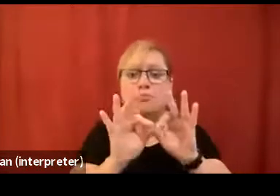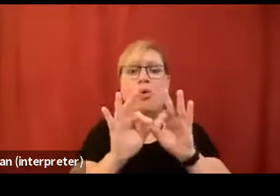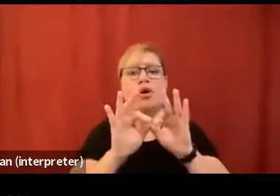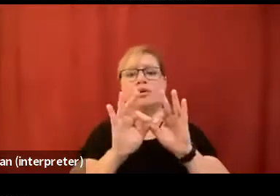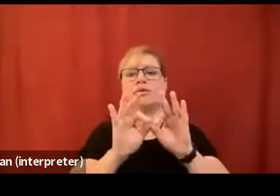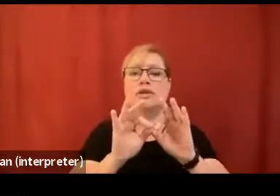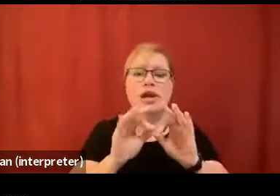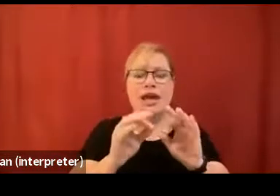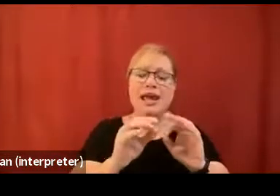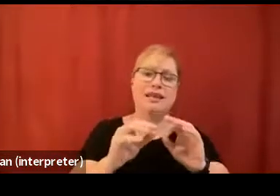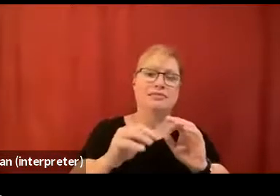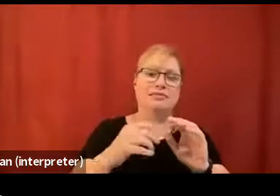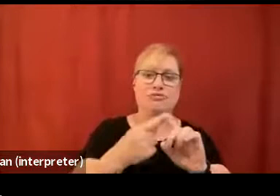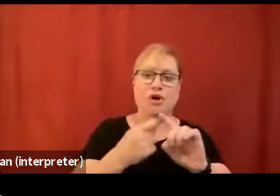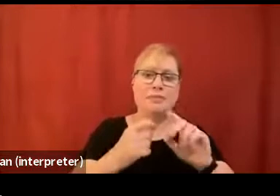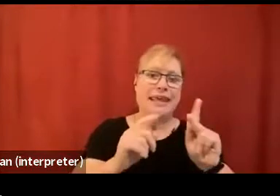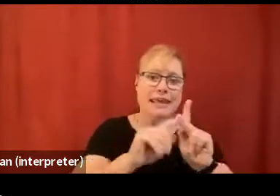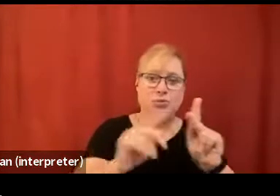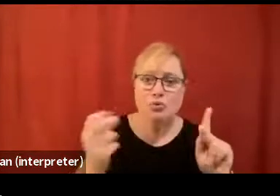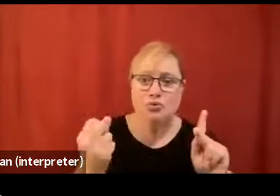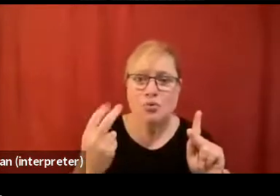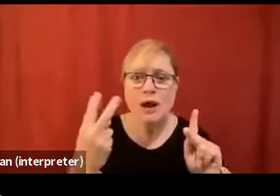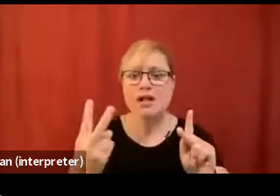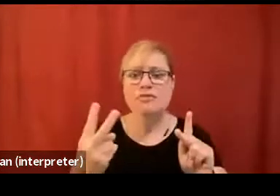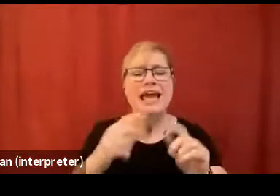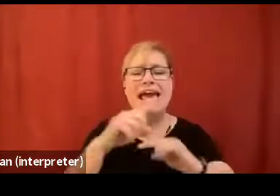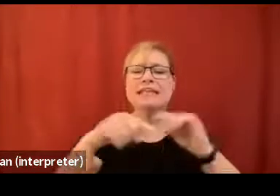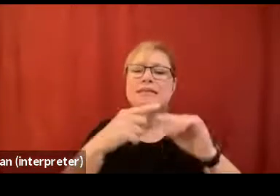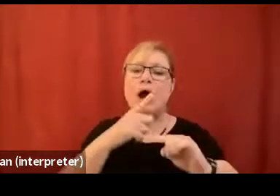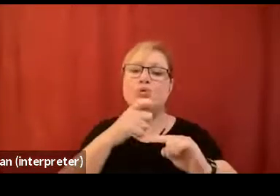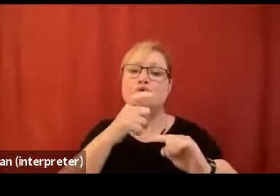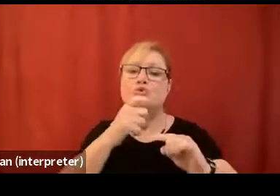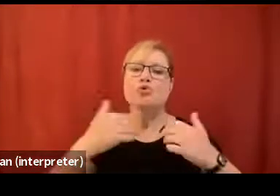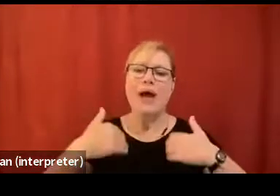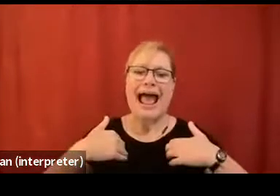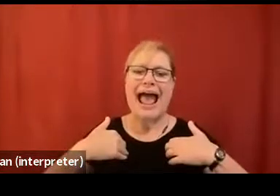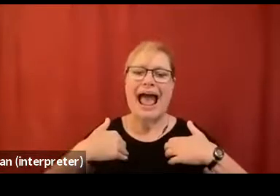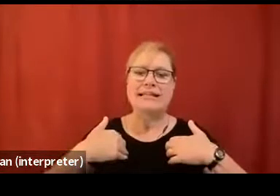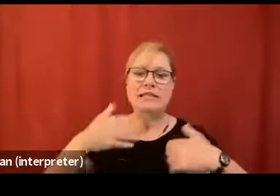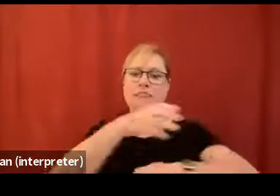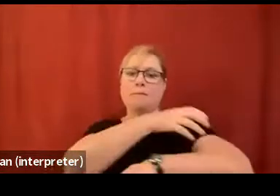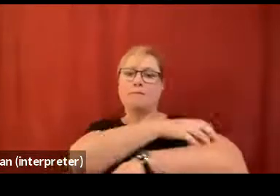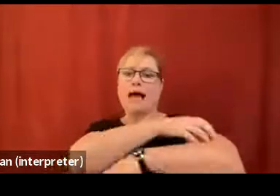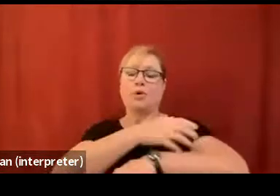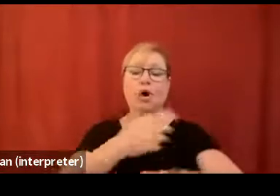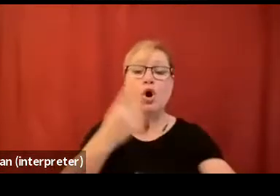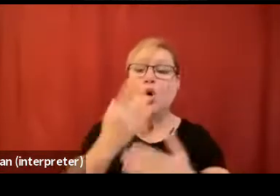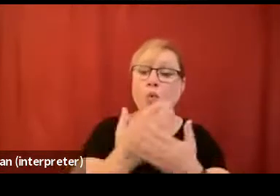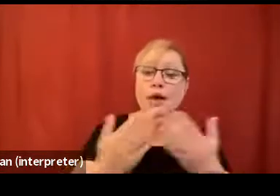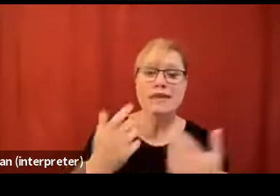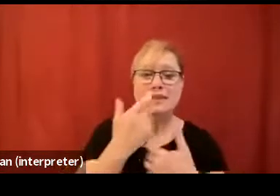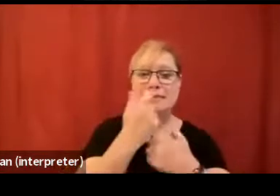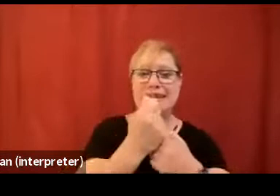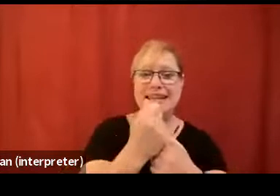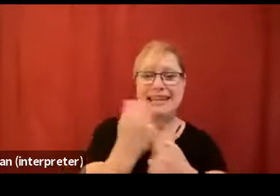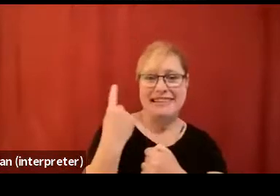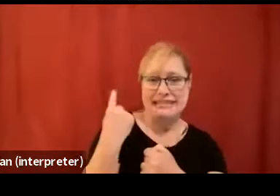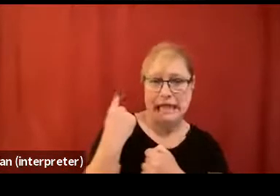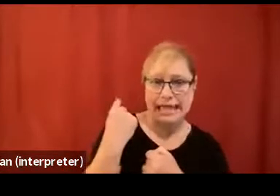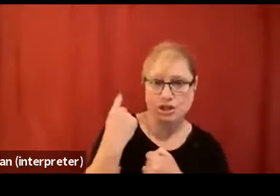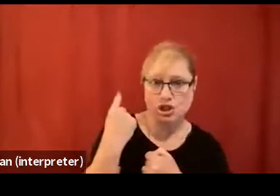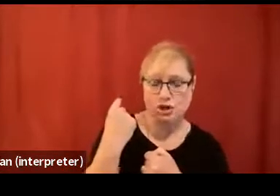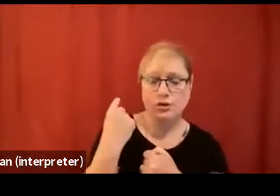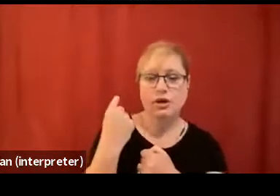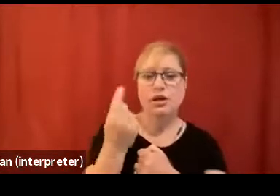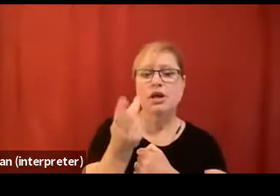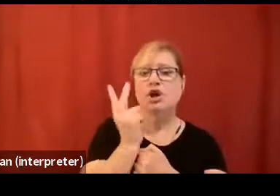it's about who's in power and who's making the decisions. And I think one of the things that's been really interesting over the last year is to see